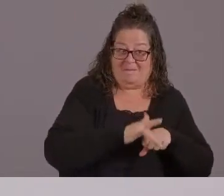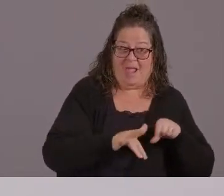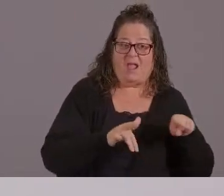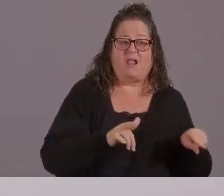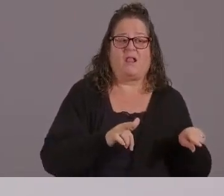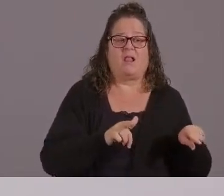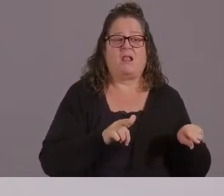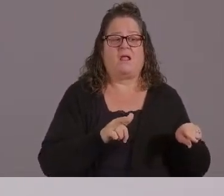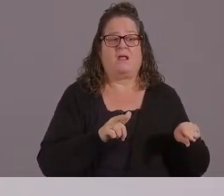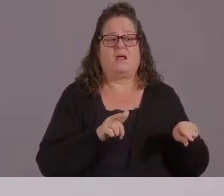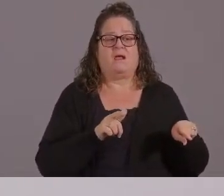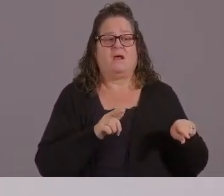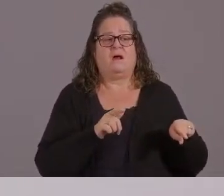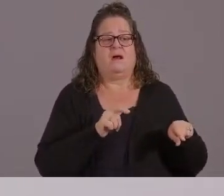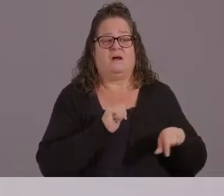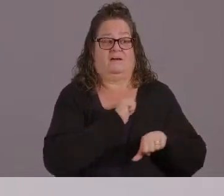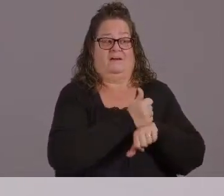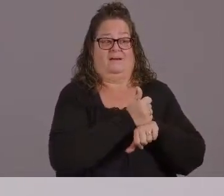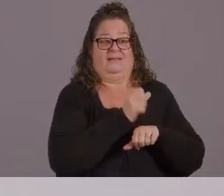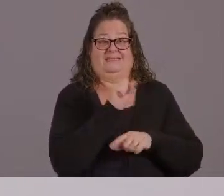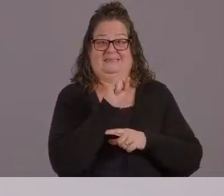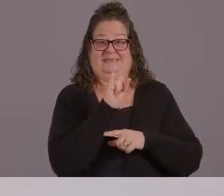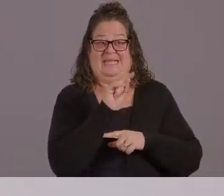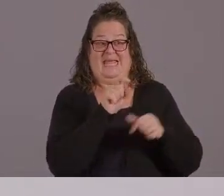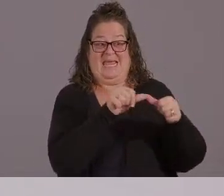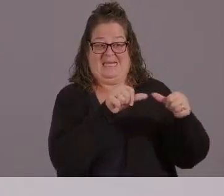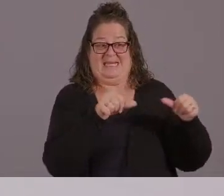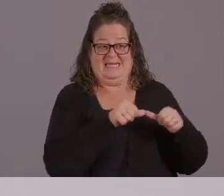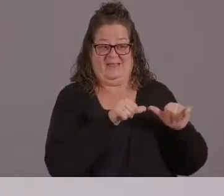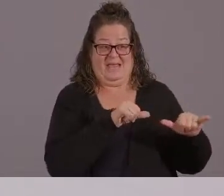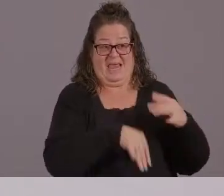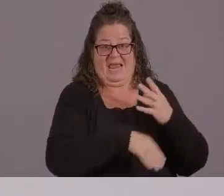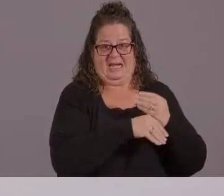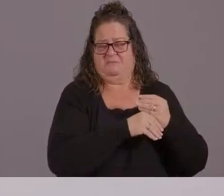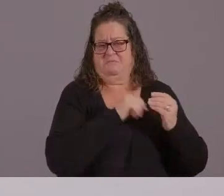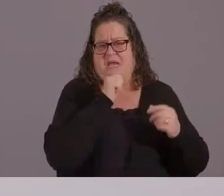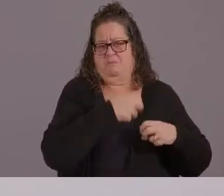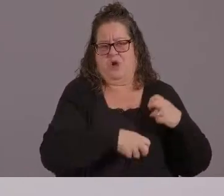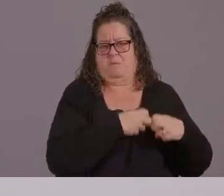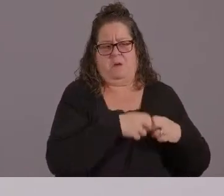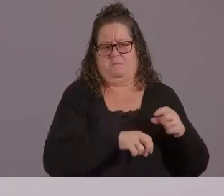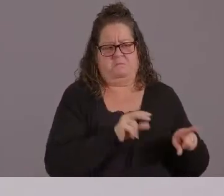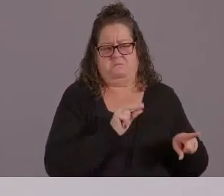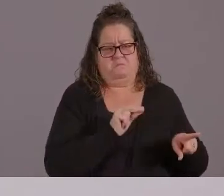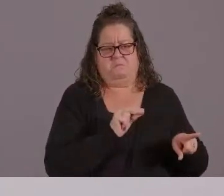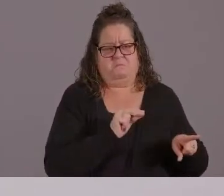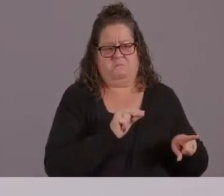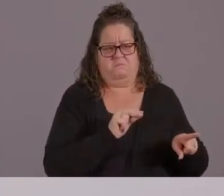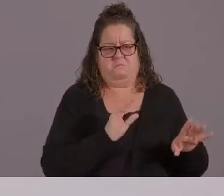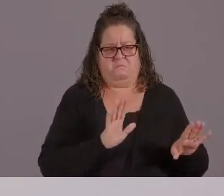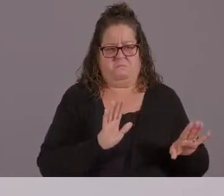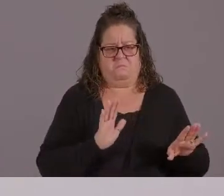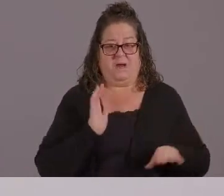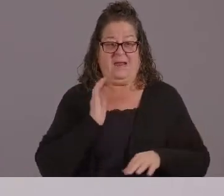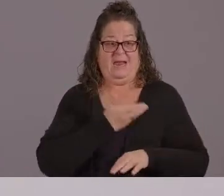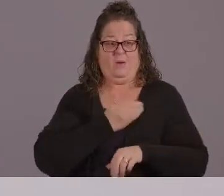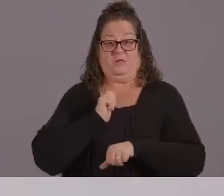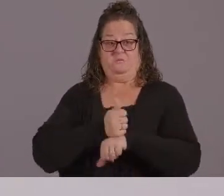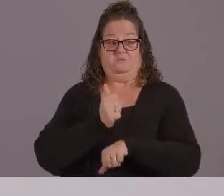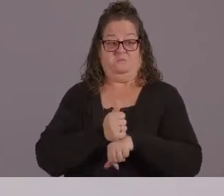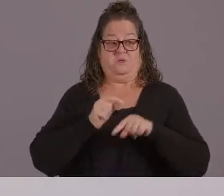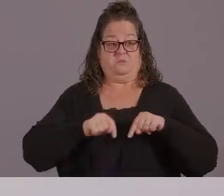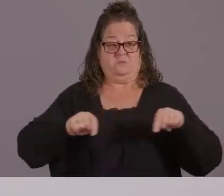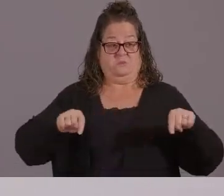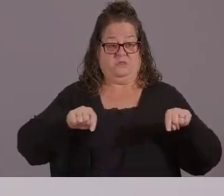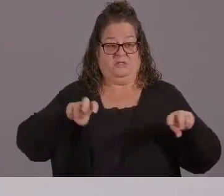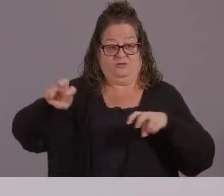a plan, you know, to move some of these resources indoors. We will be very busy with the plans on the state